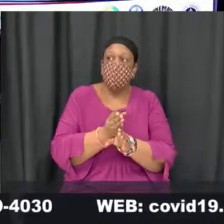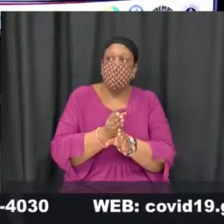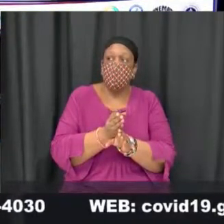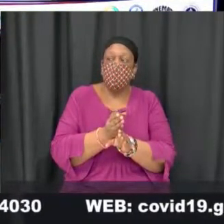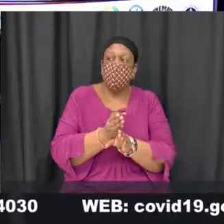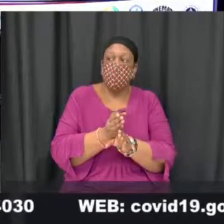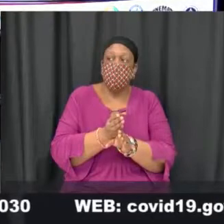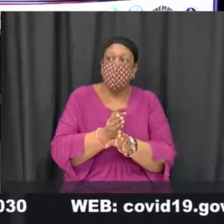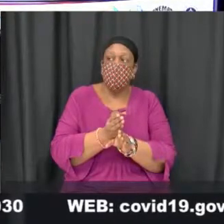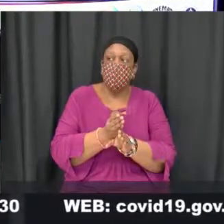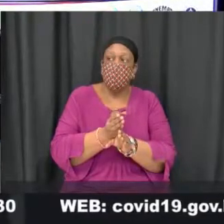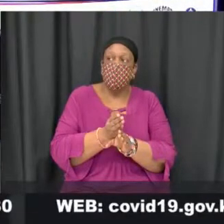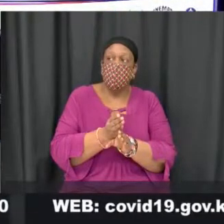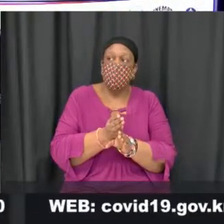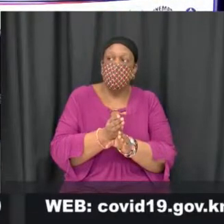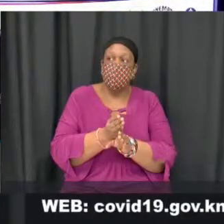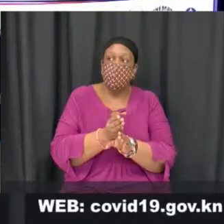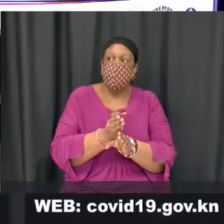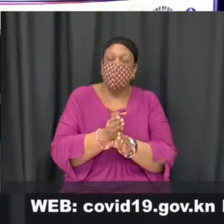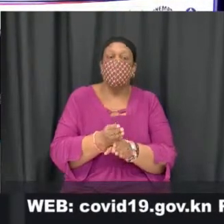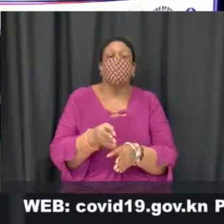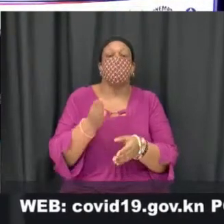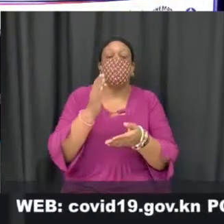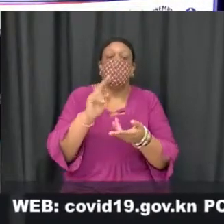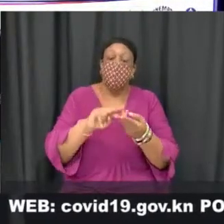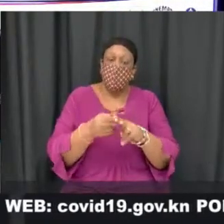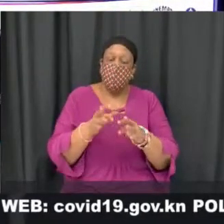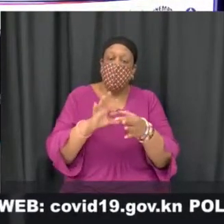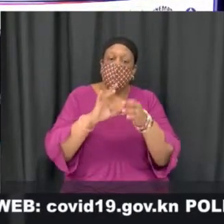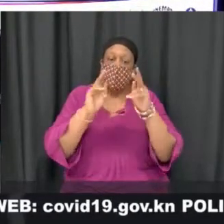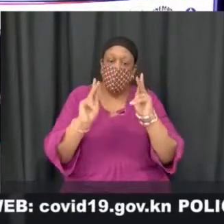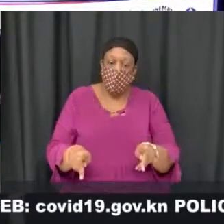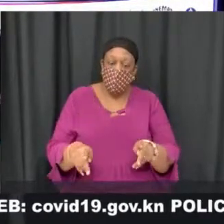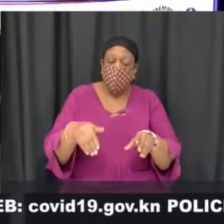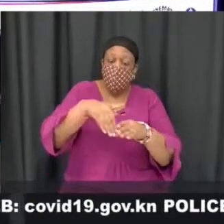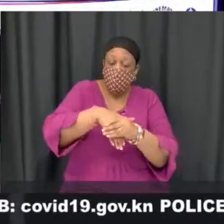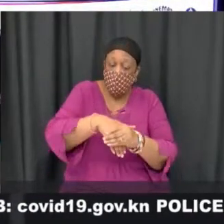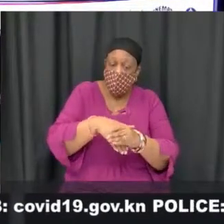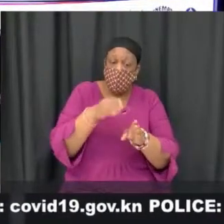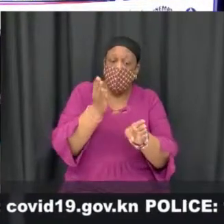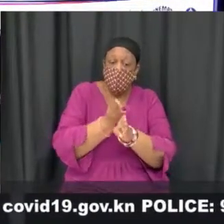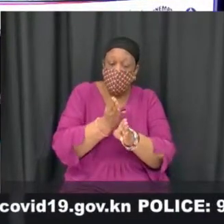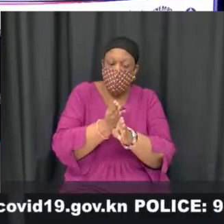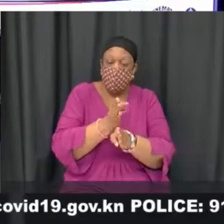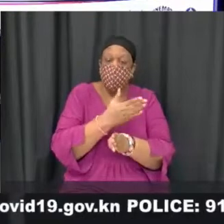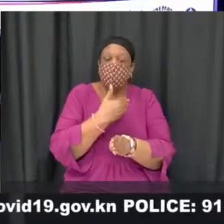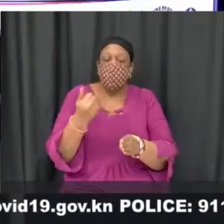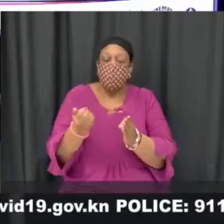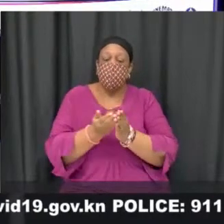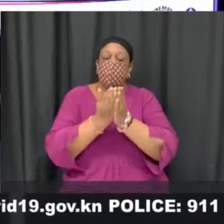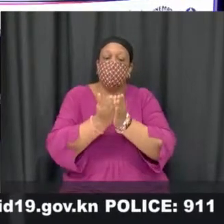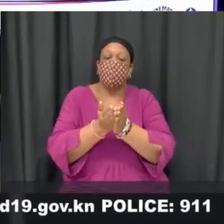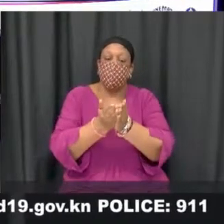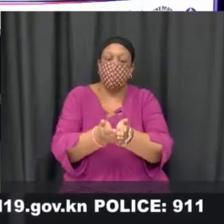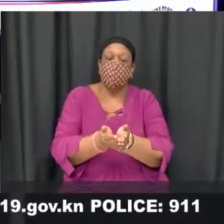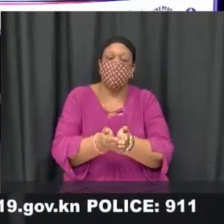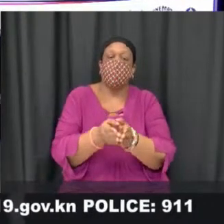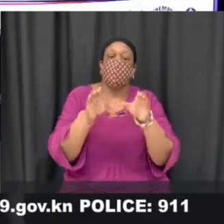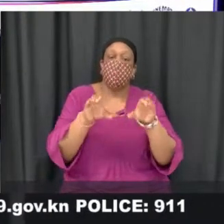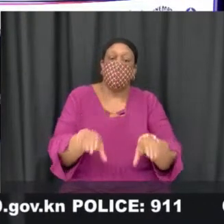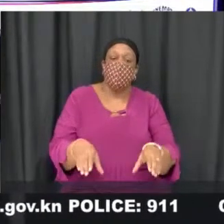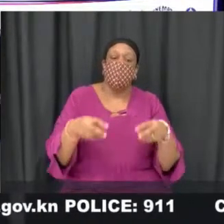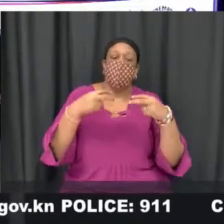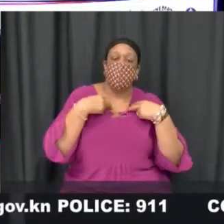Regulation 11 limits the number of passengers that can travel on taxis and ferries to 75% of the